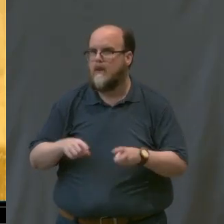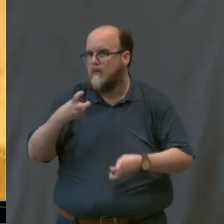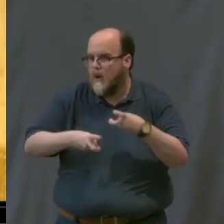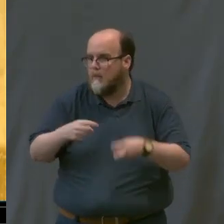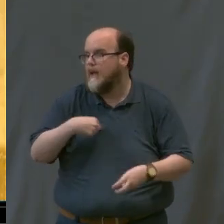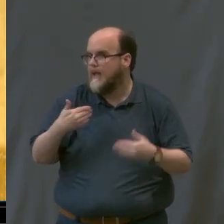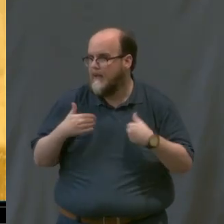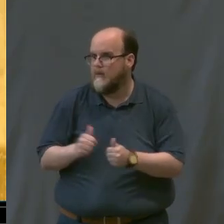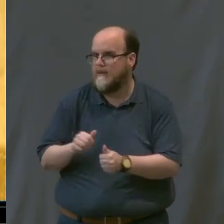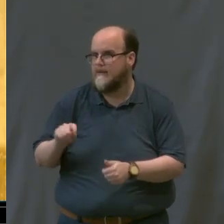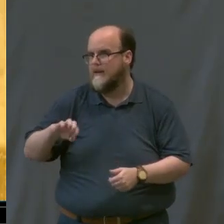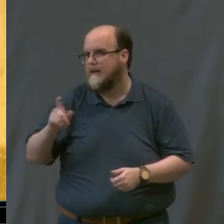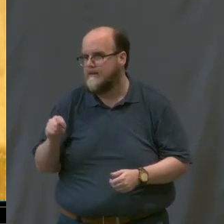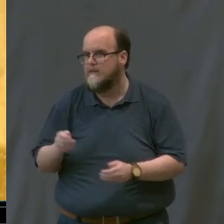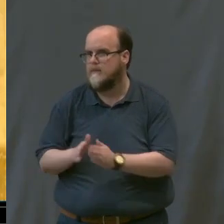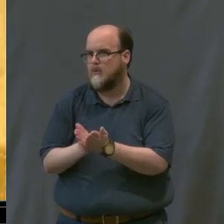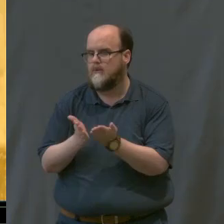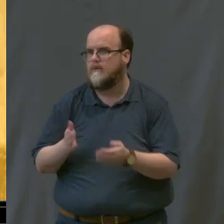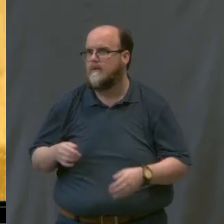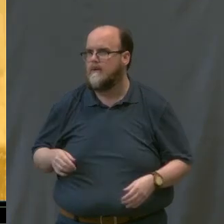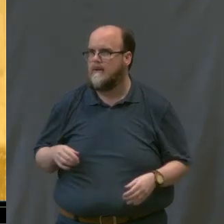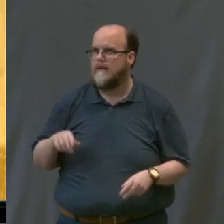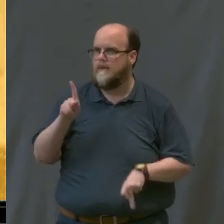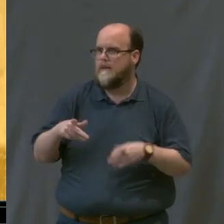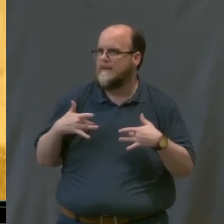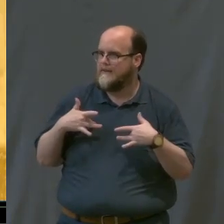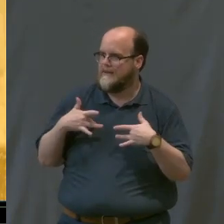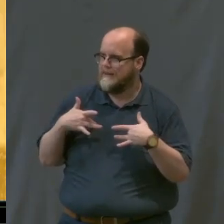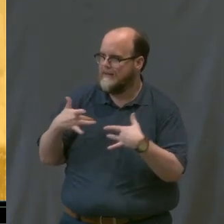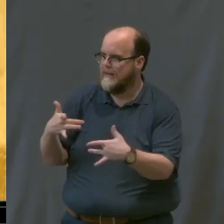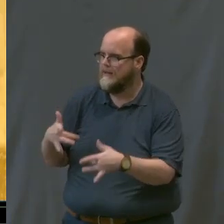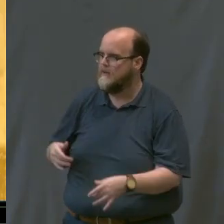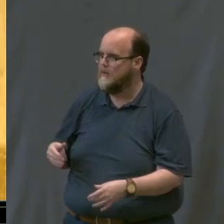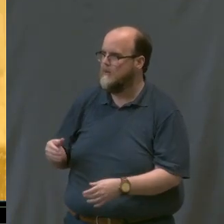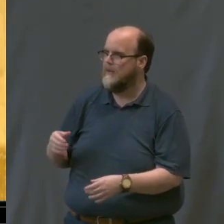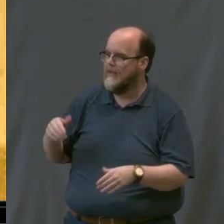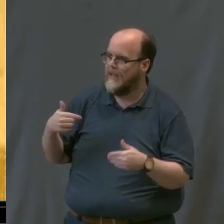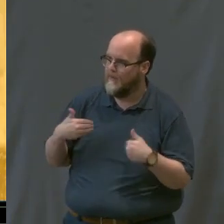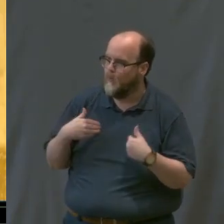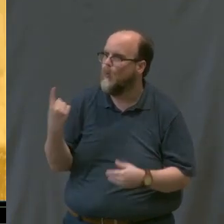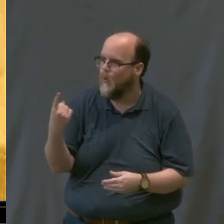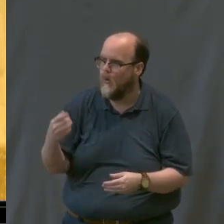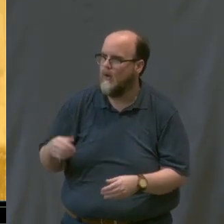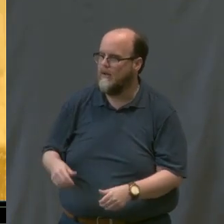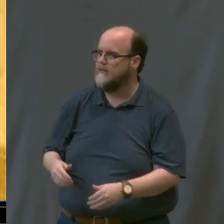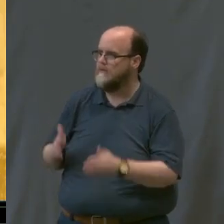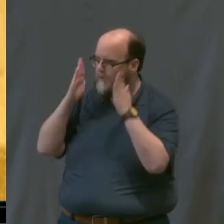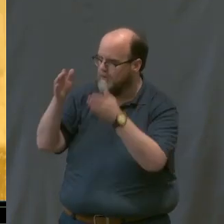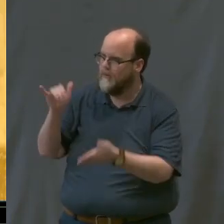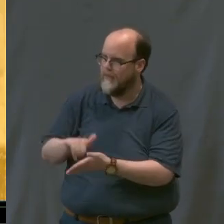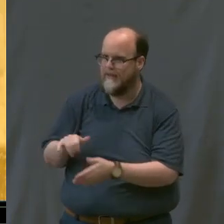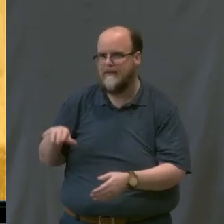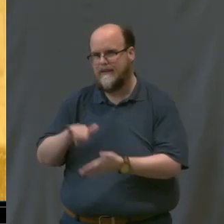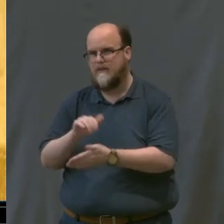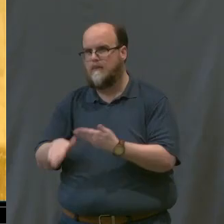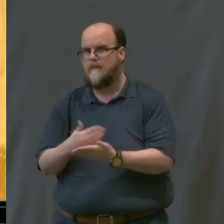have with textbooks is people have a tendency to stick with one and that's it. When you stick with one